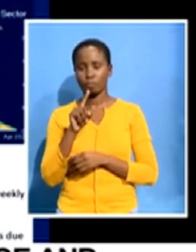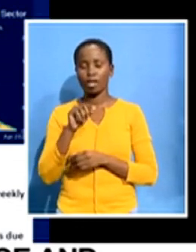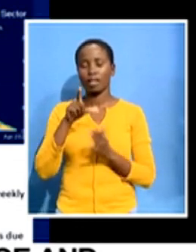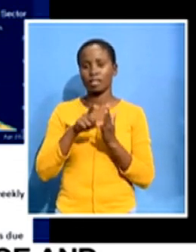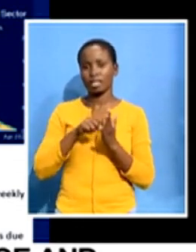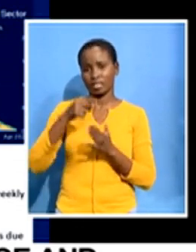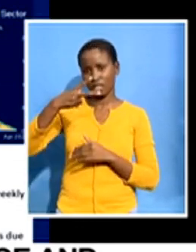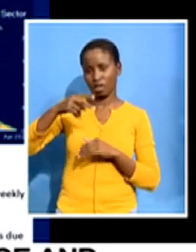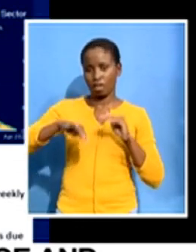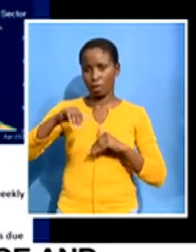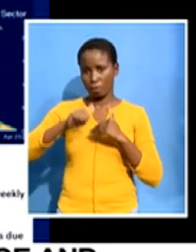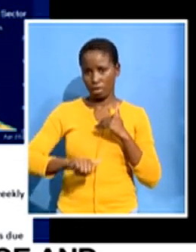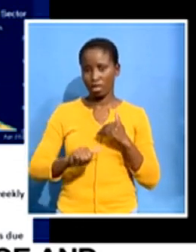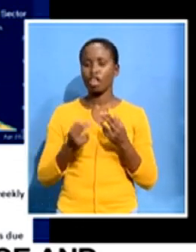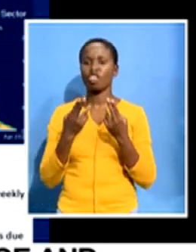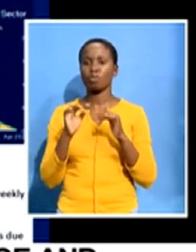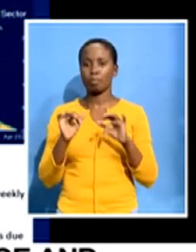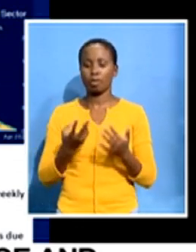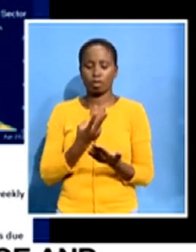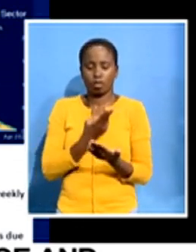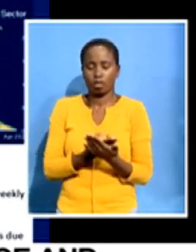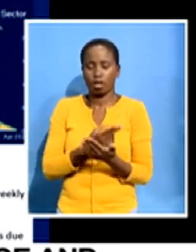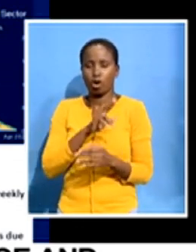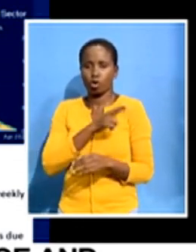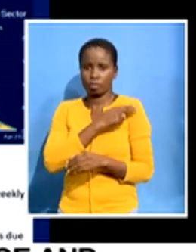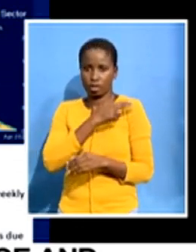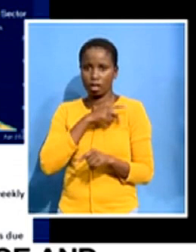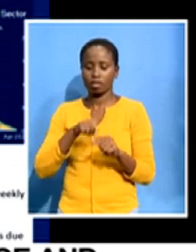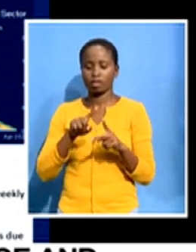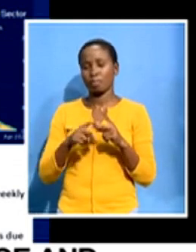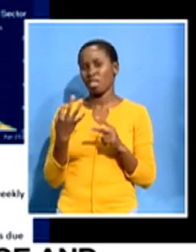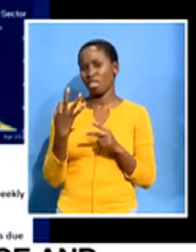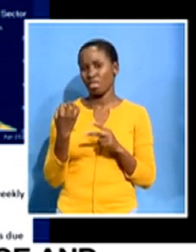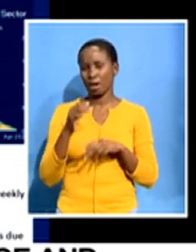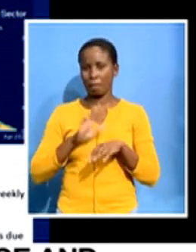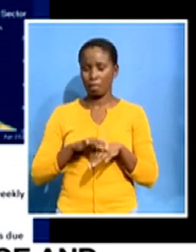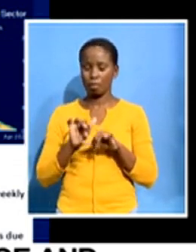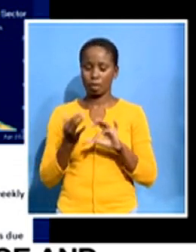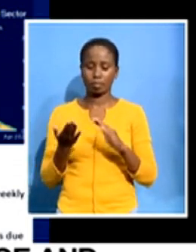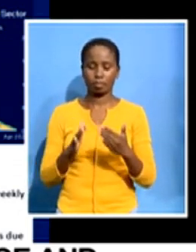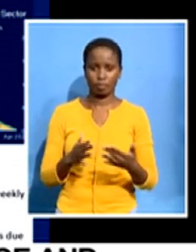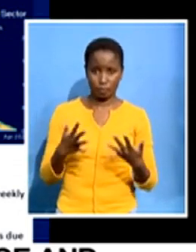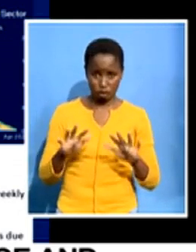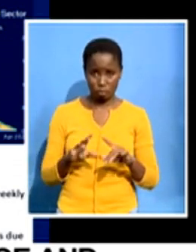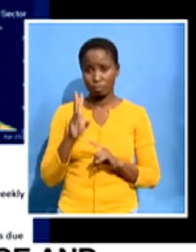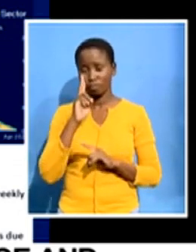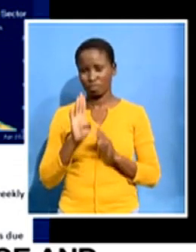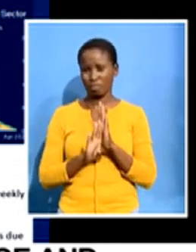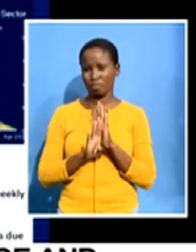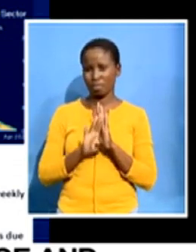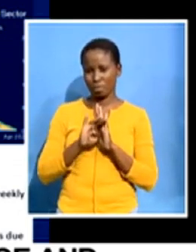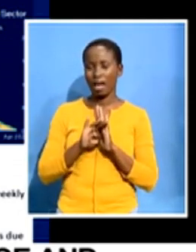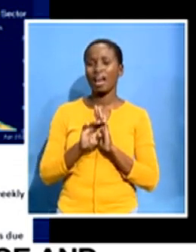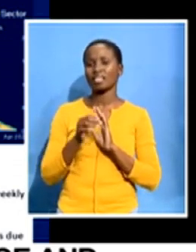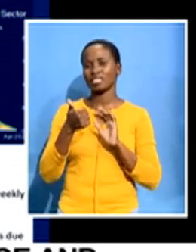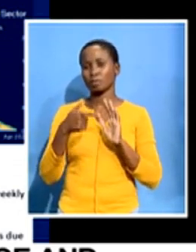3 deaths for each day. The proportion positive has increased slightly to 6.1 on the 2nd of April. It is due to the